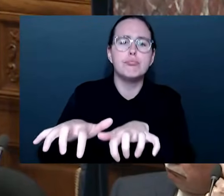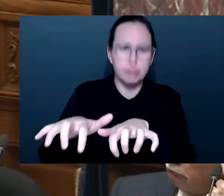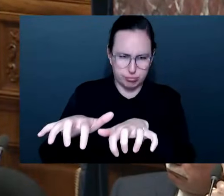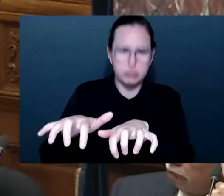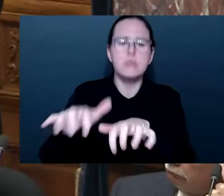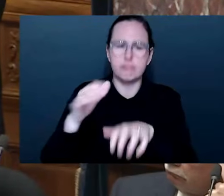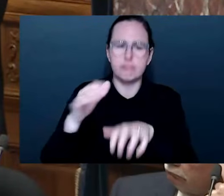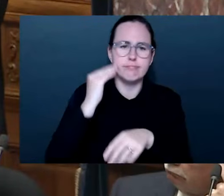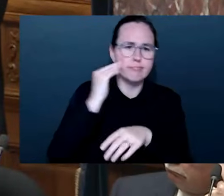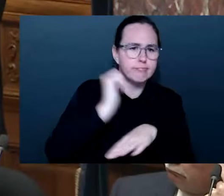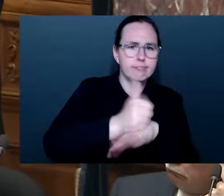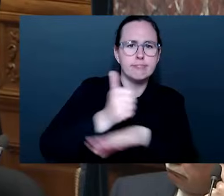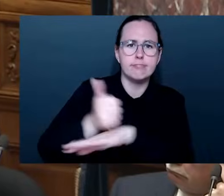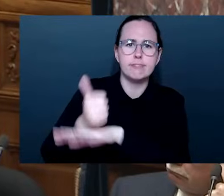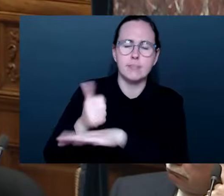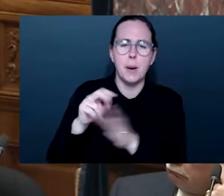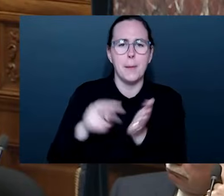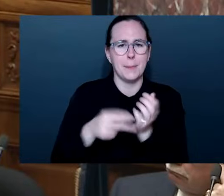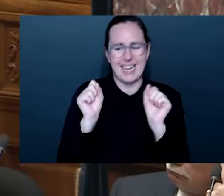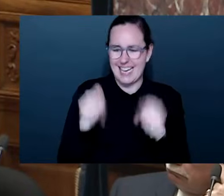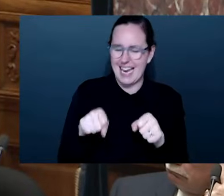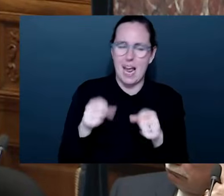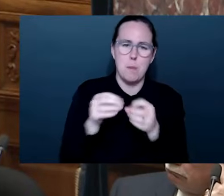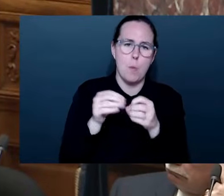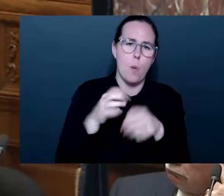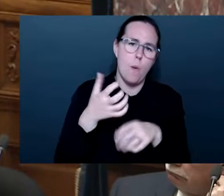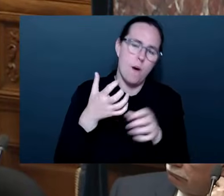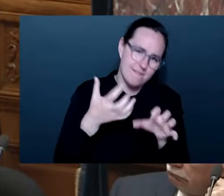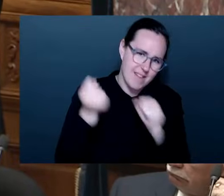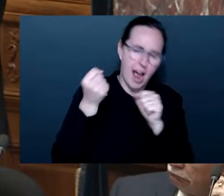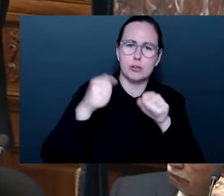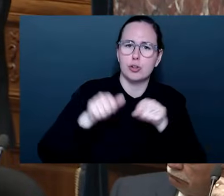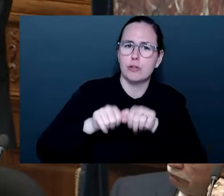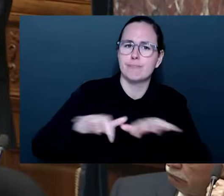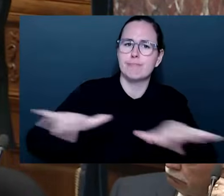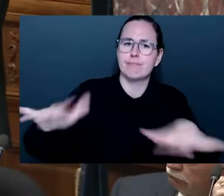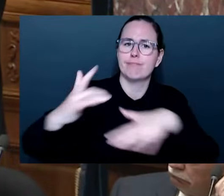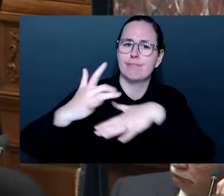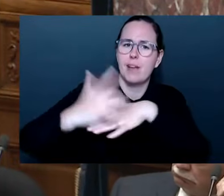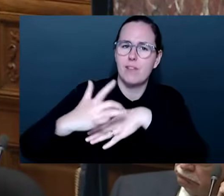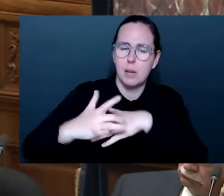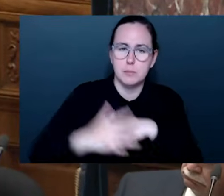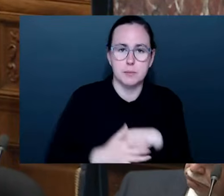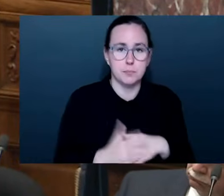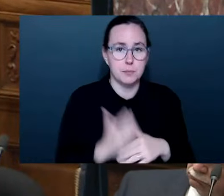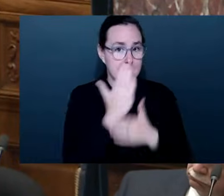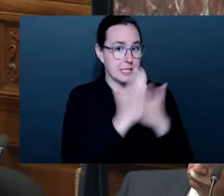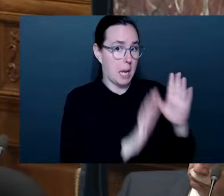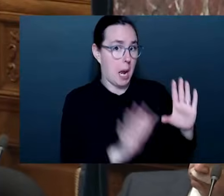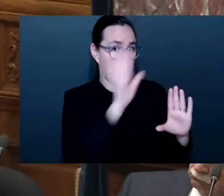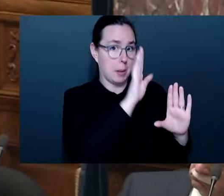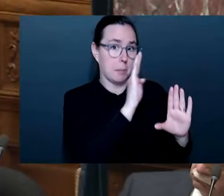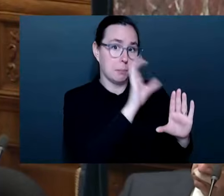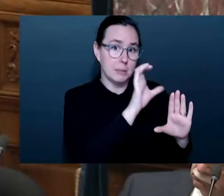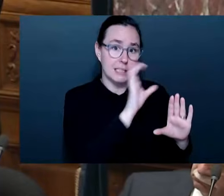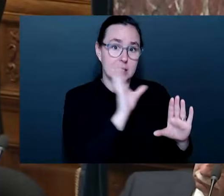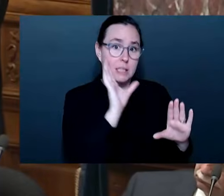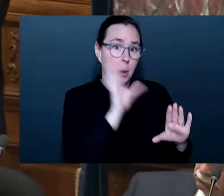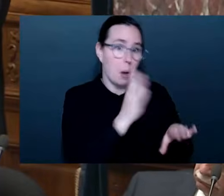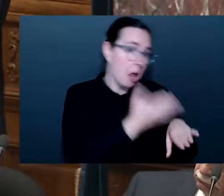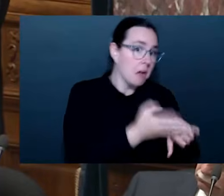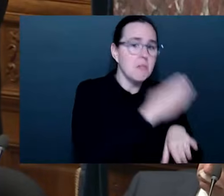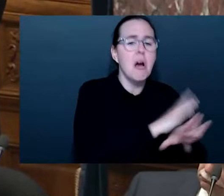small number of communities to be impacted, the changes will ensure that all local governments are meeting the small-scale multi-unit